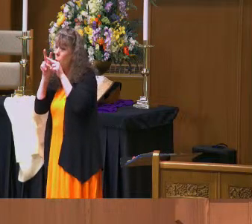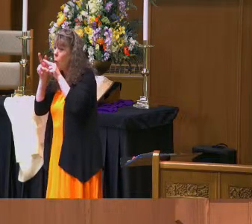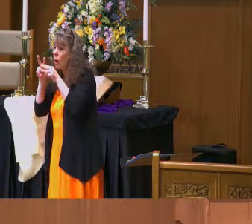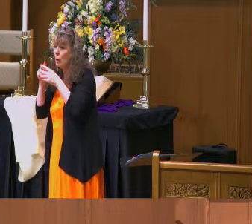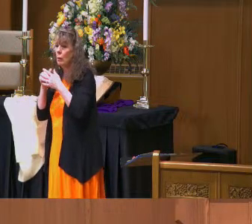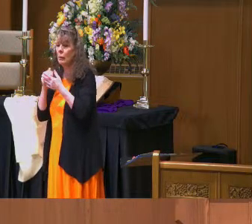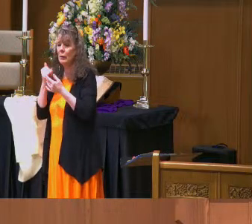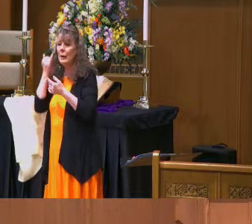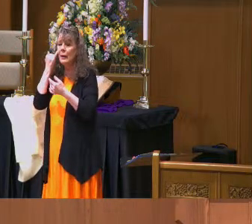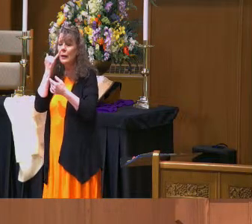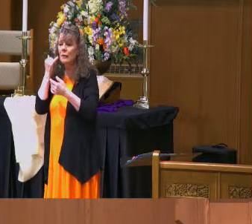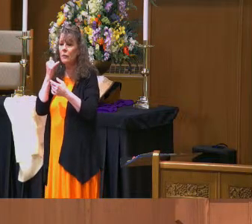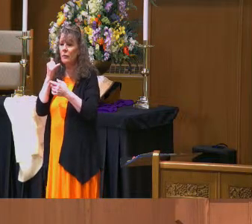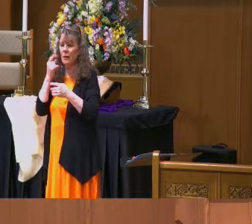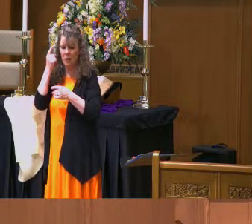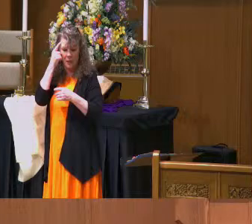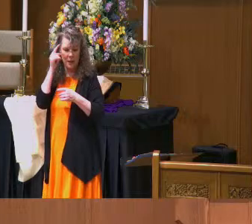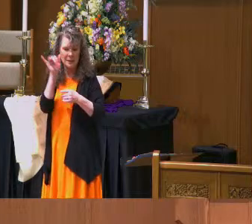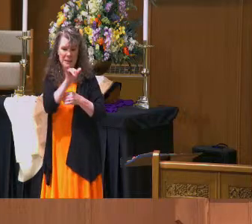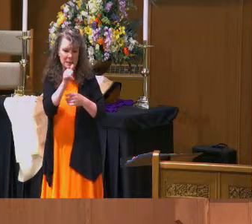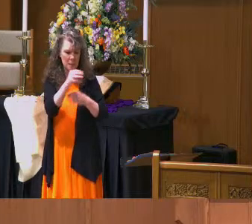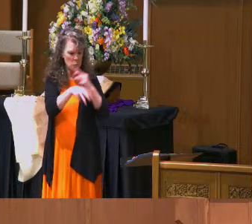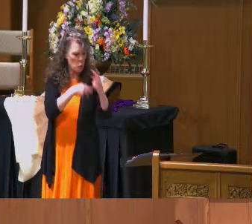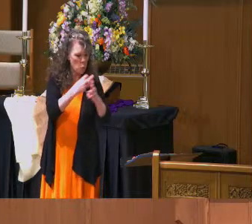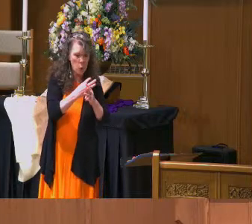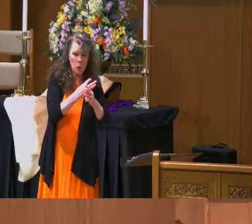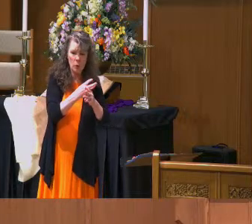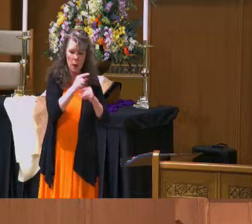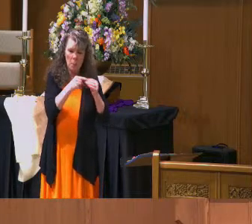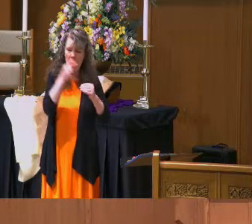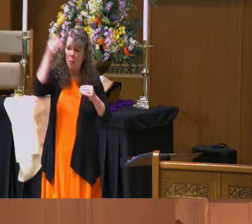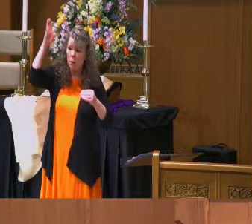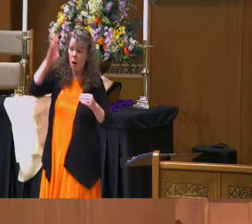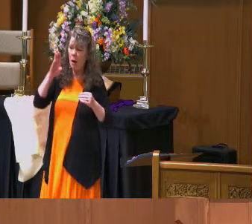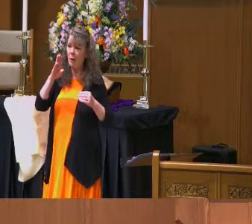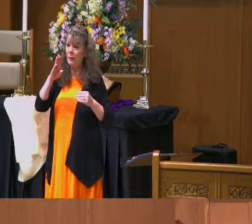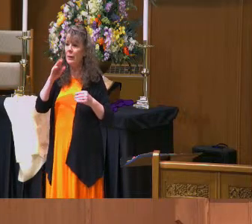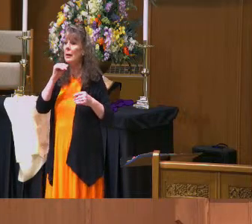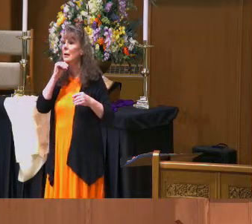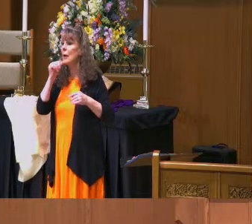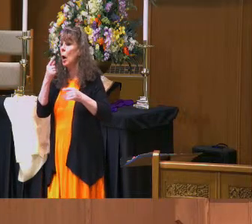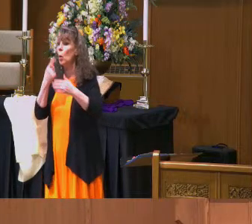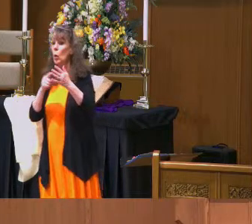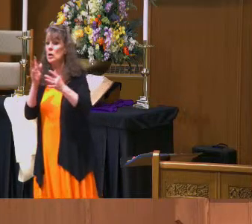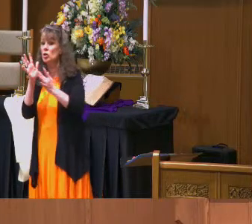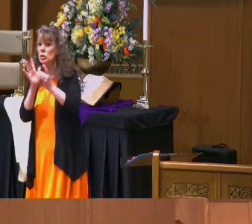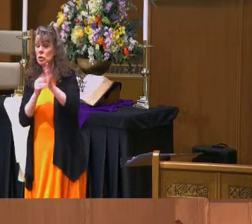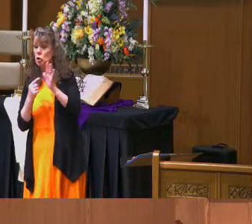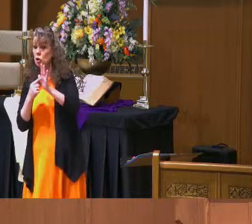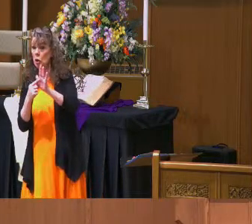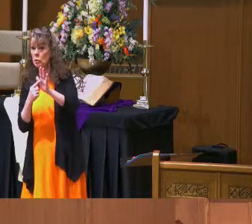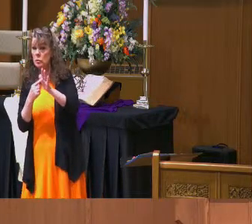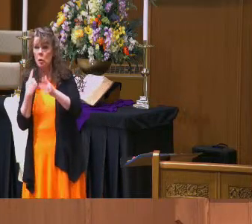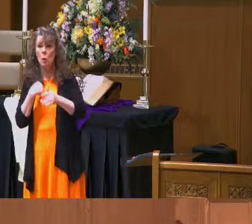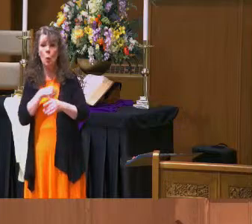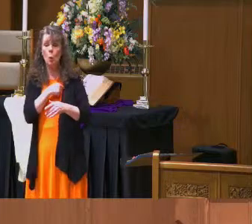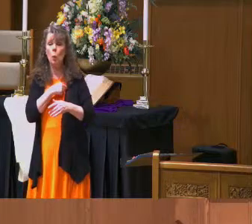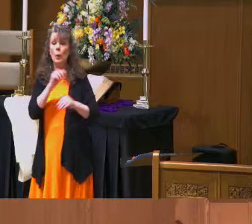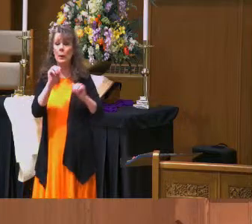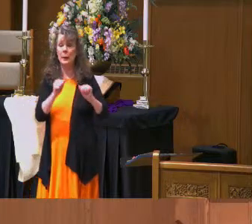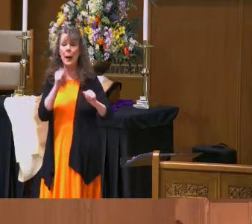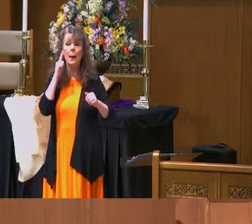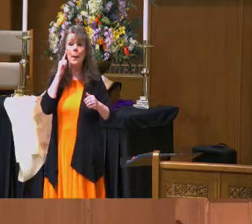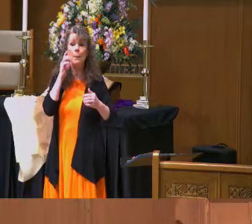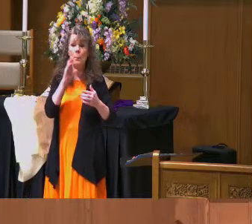If we buy into the world's belief of God and not what Jesus is telling us, showing us, we can